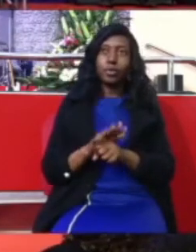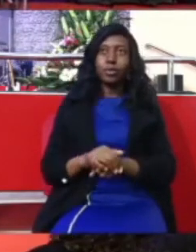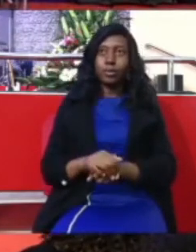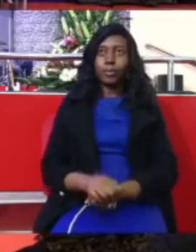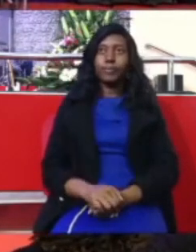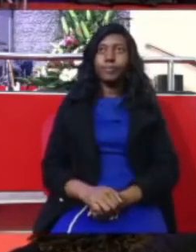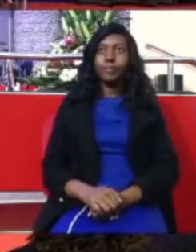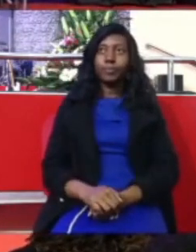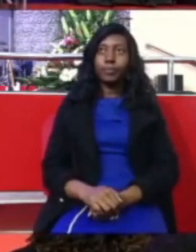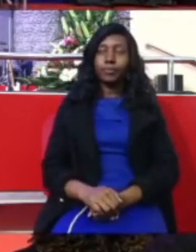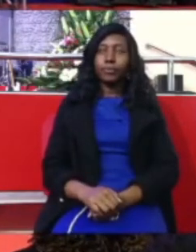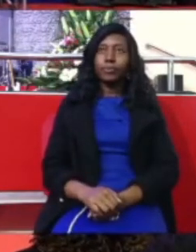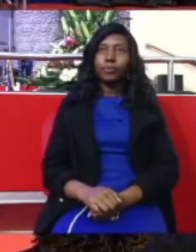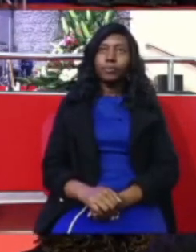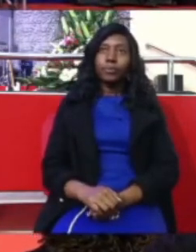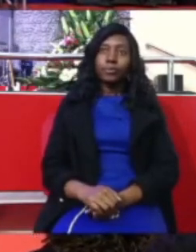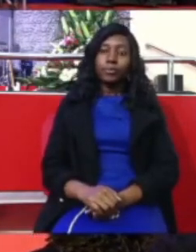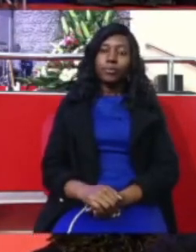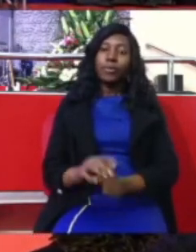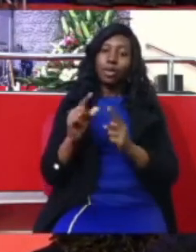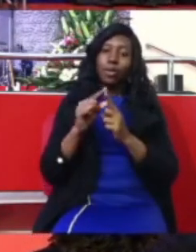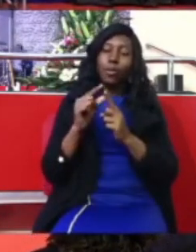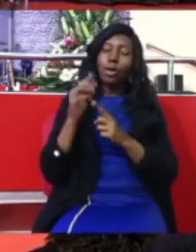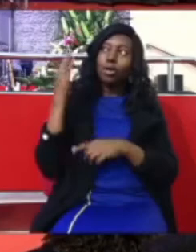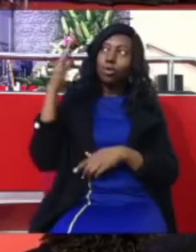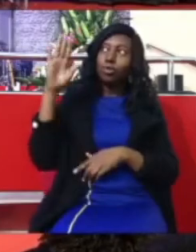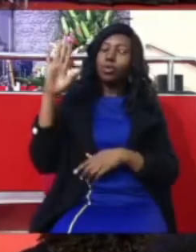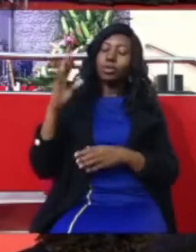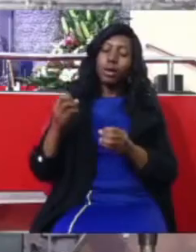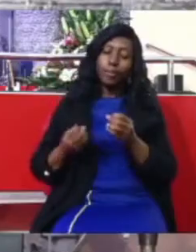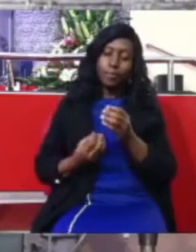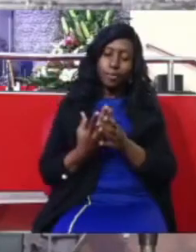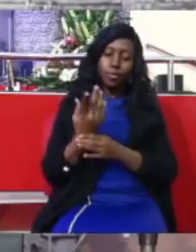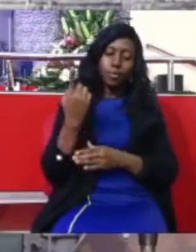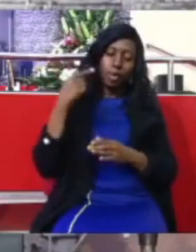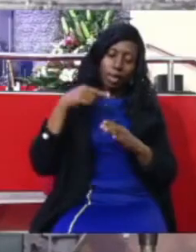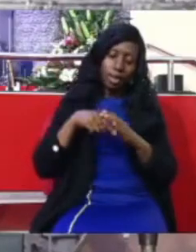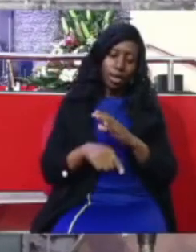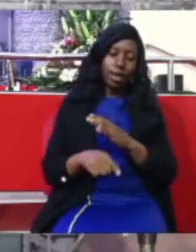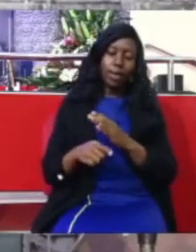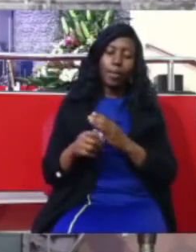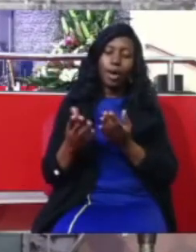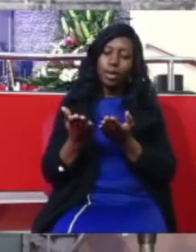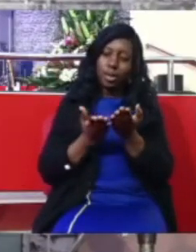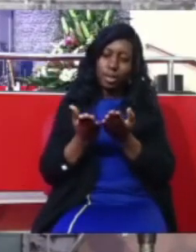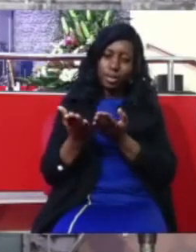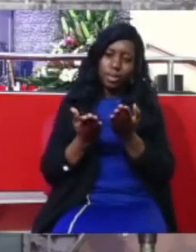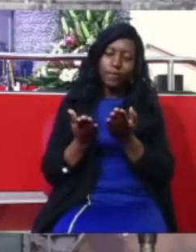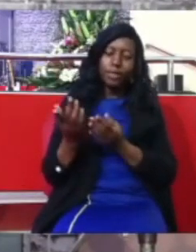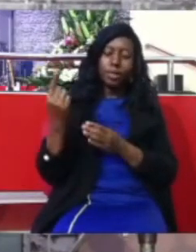used my own experience. At your word, I am launching deeper. In the ministry, I am launching